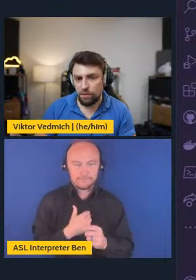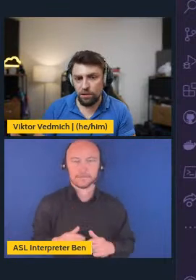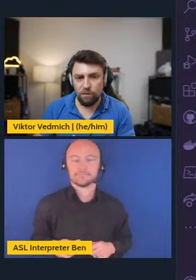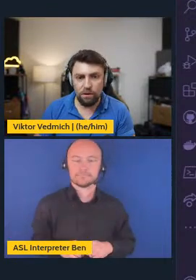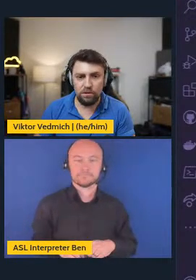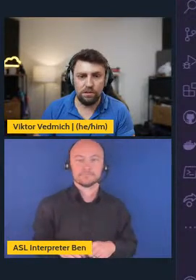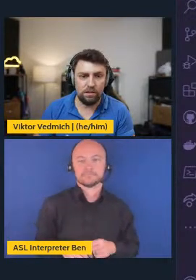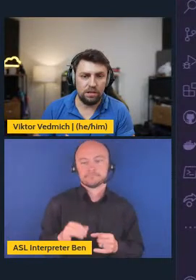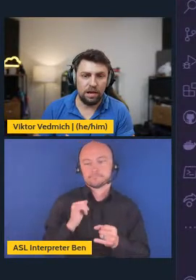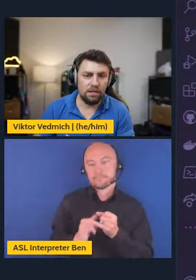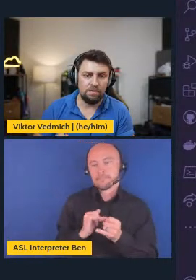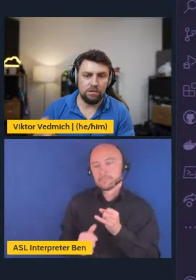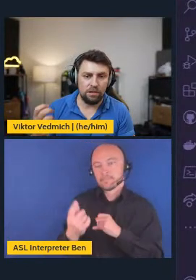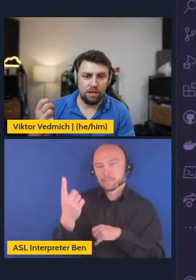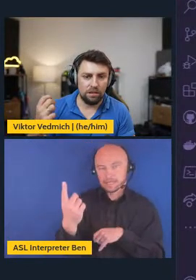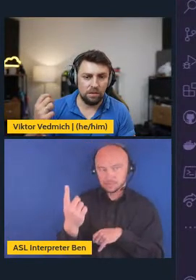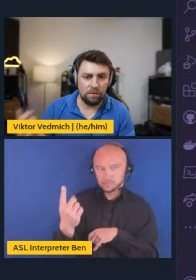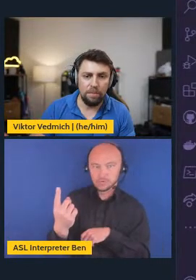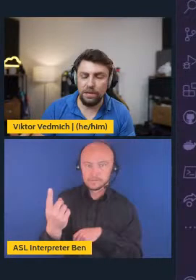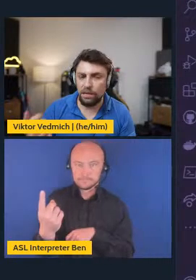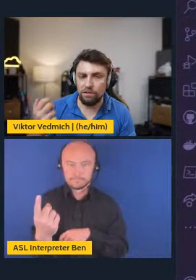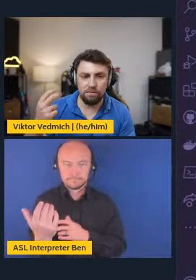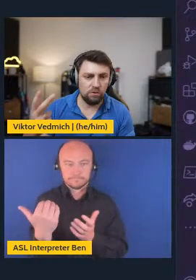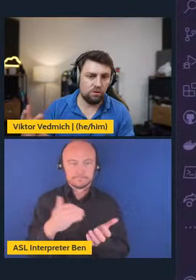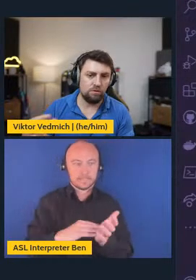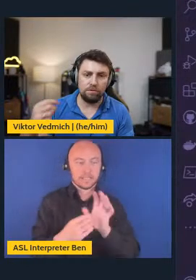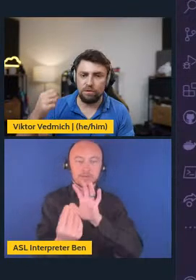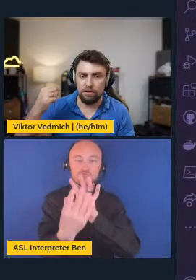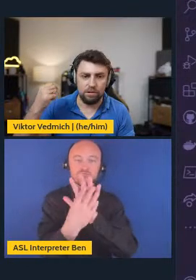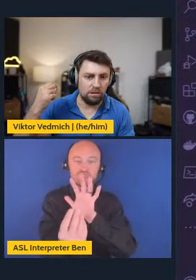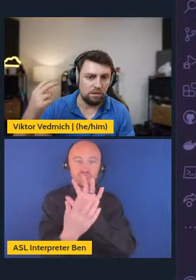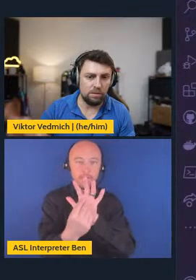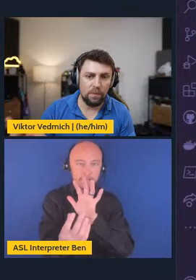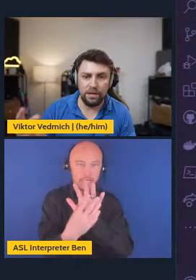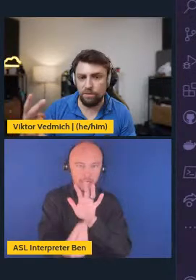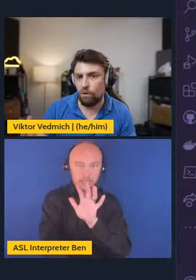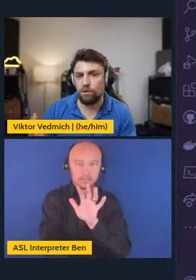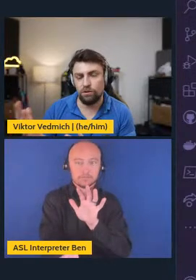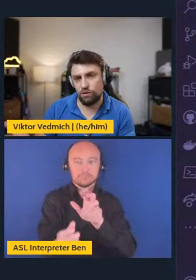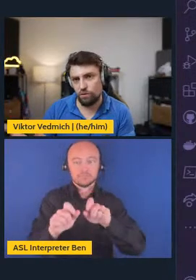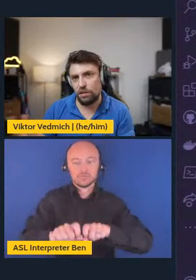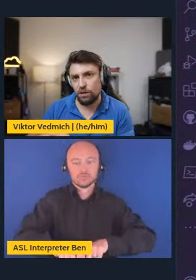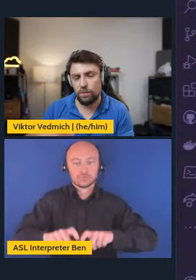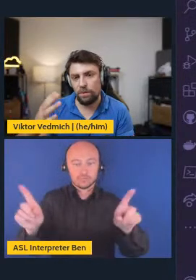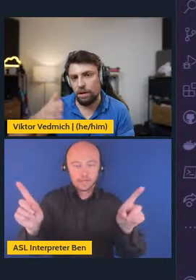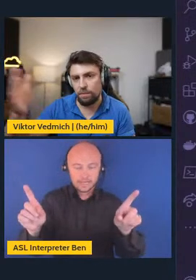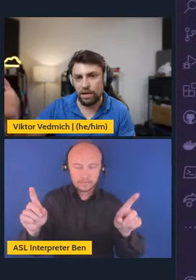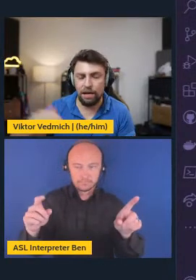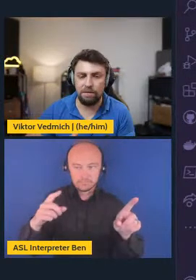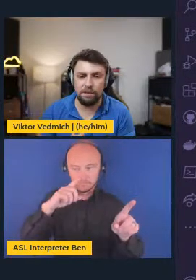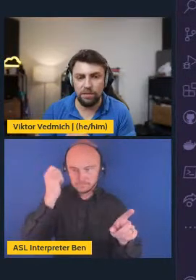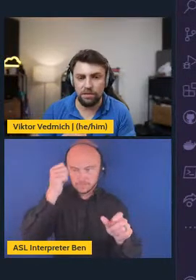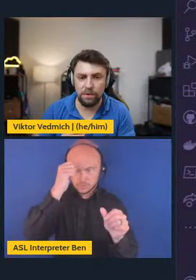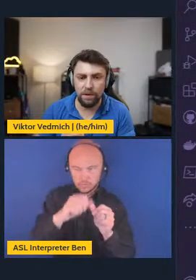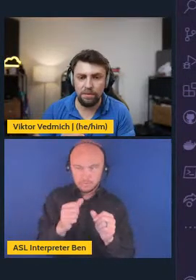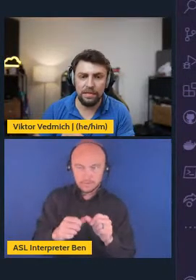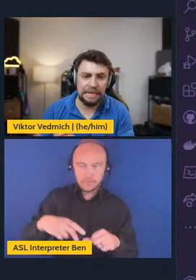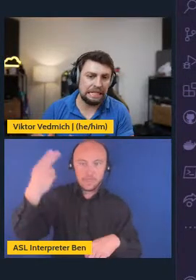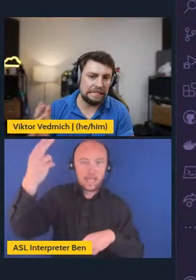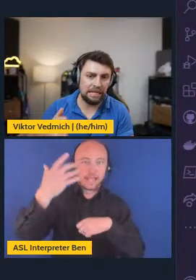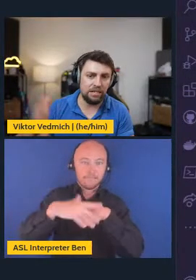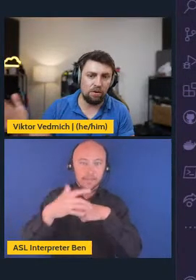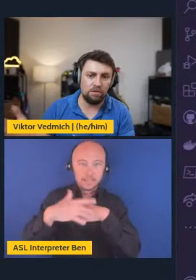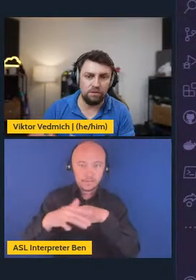last one, of course, again, just like replicas to spread, of course, true, because we remember high availability requirement,